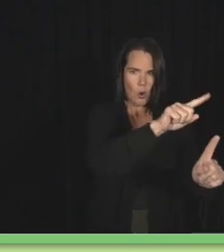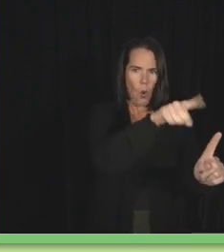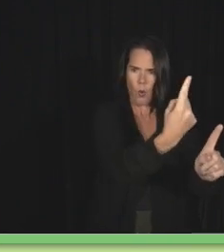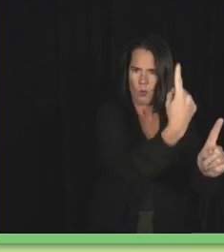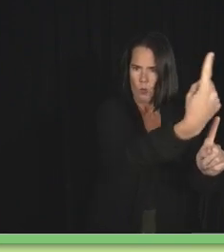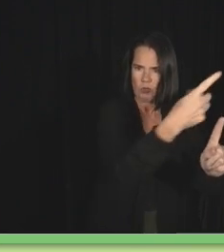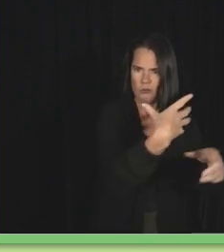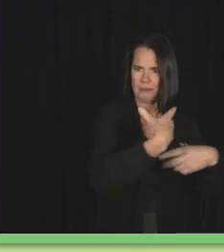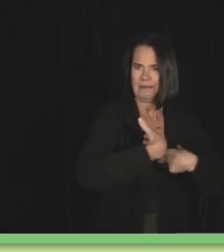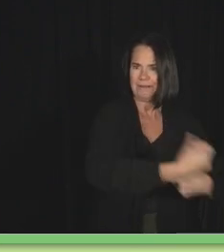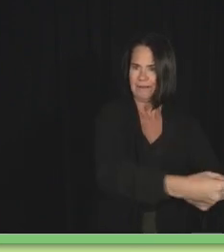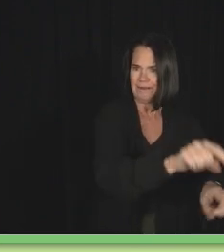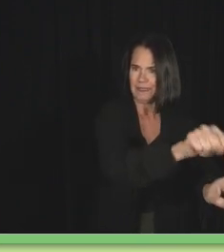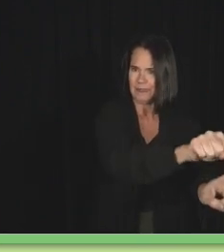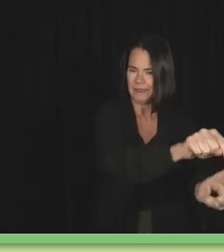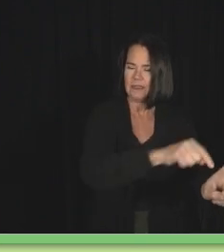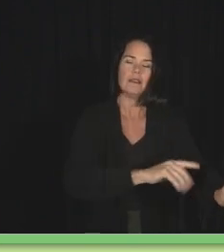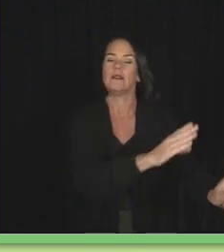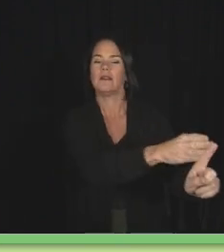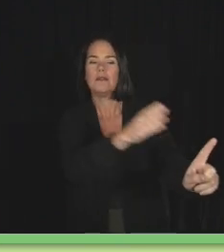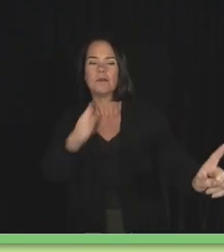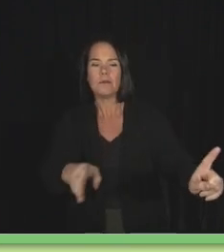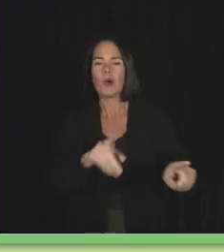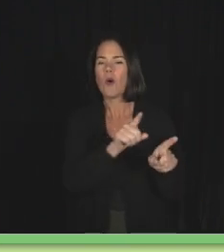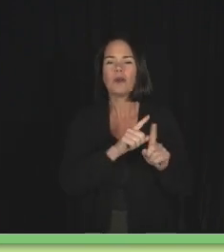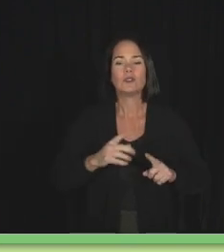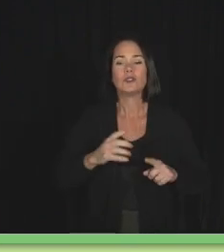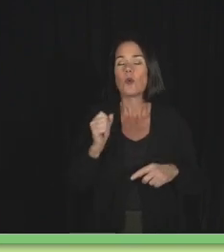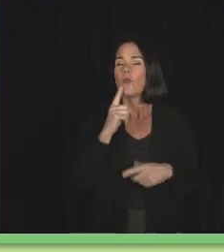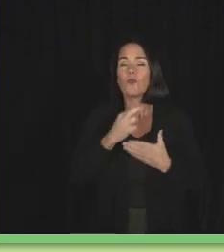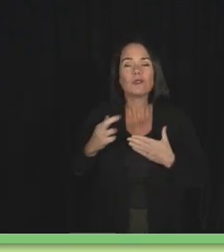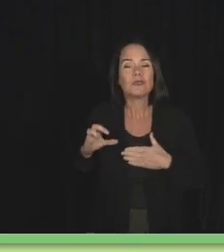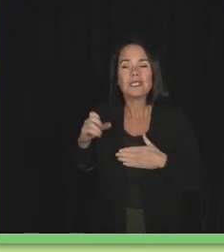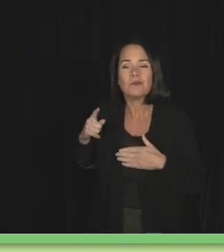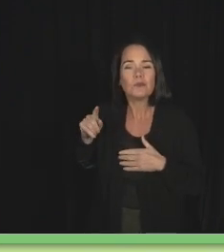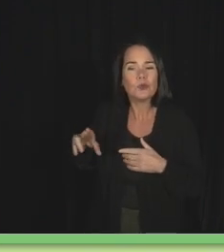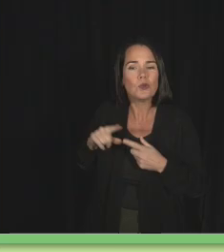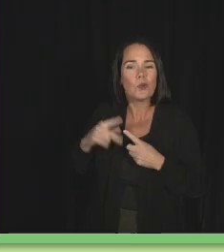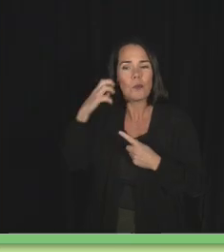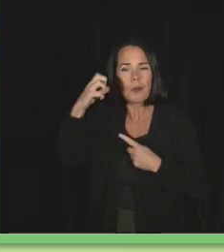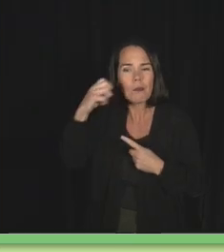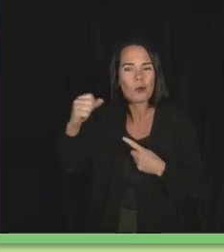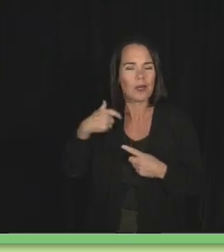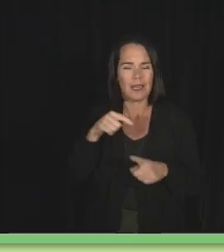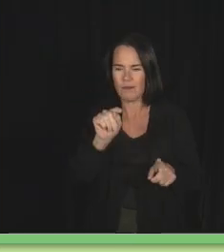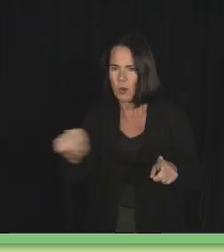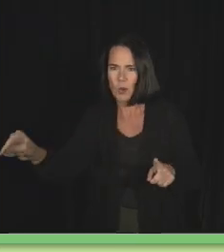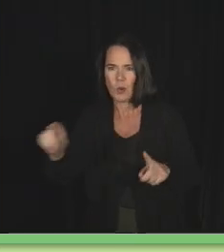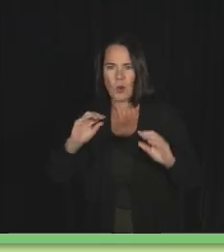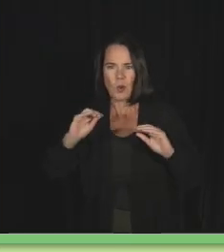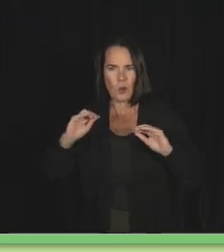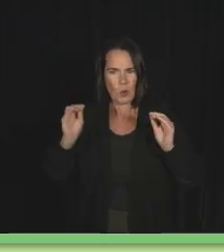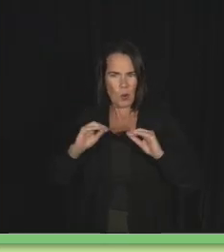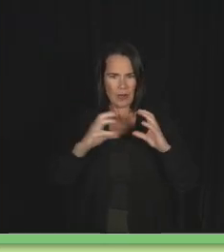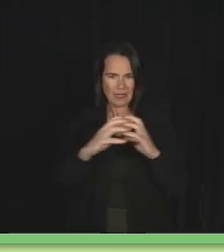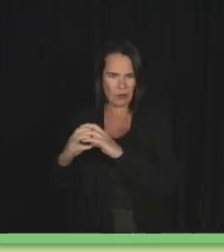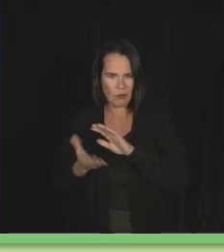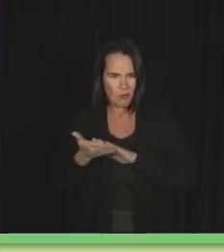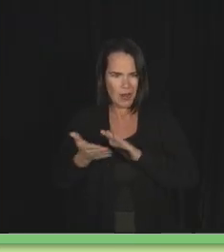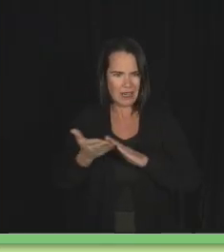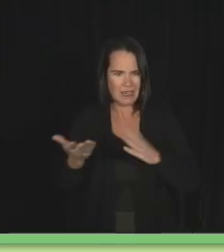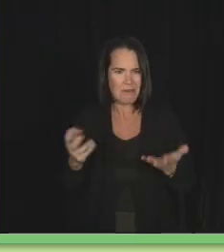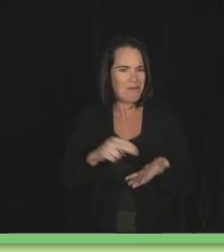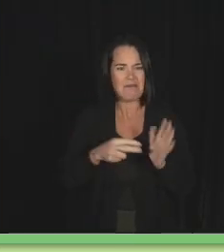And resources like CPU and memory, when there are no containers running, the resources are not allocated at all.